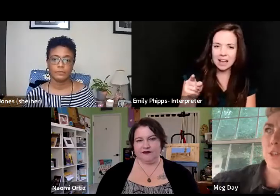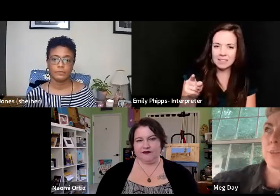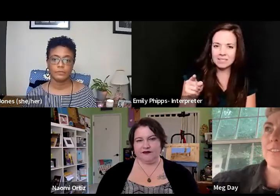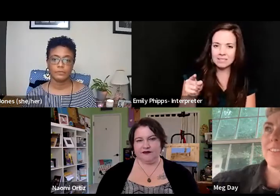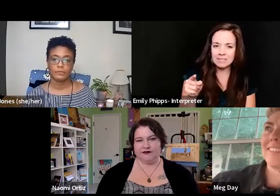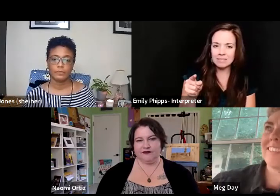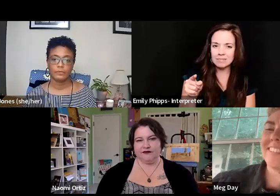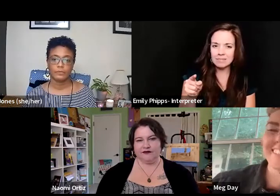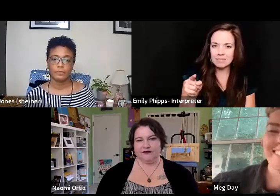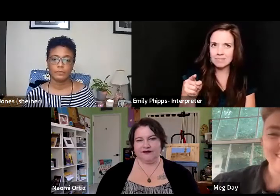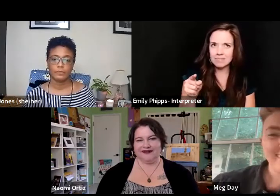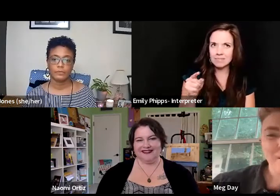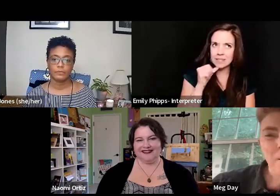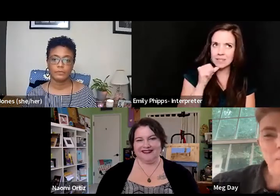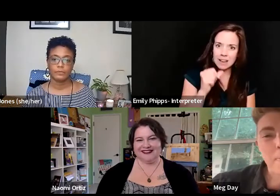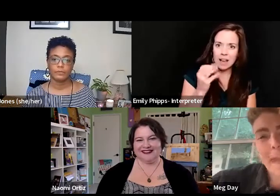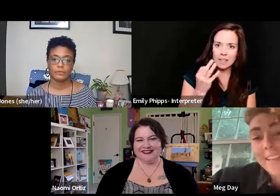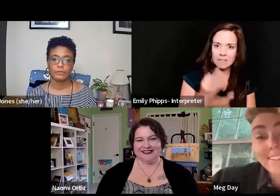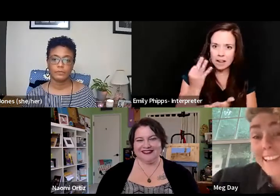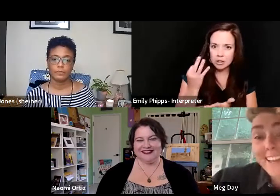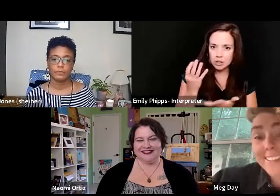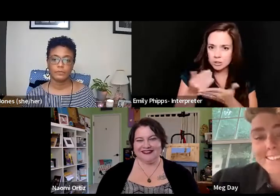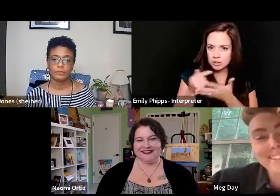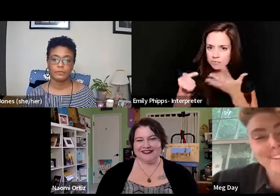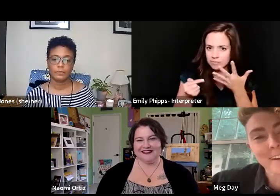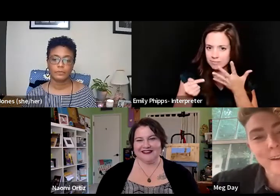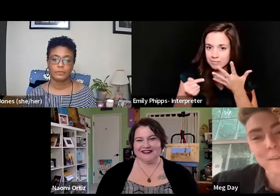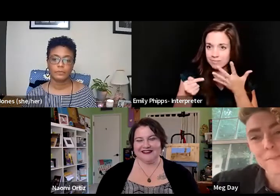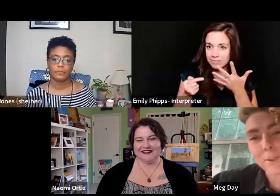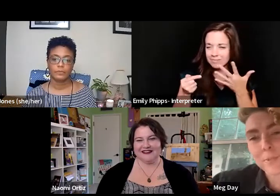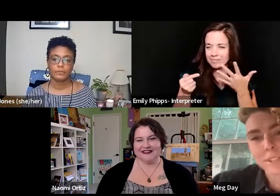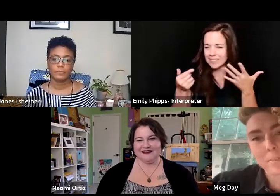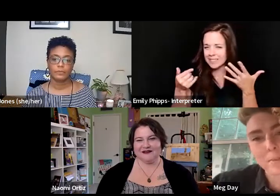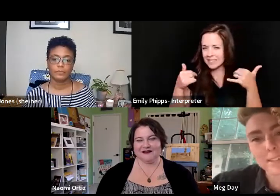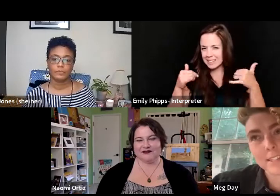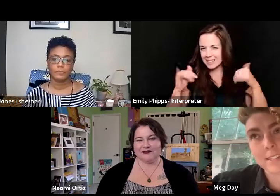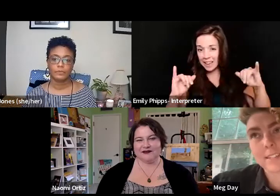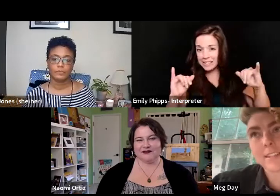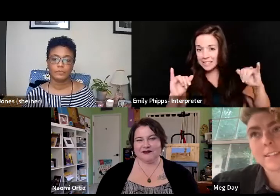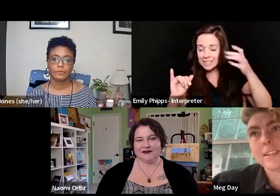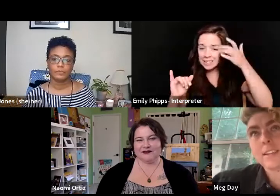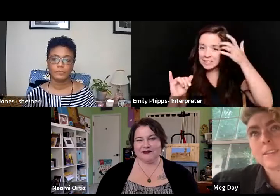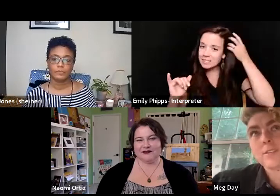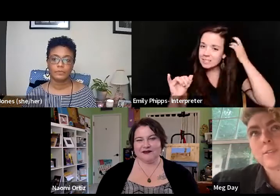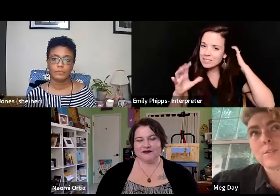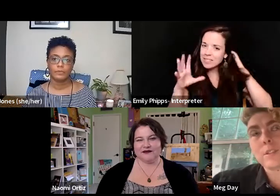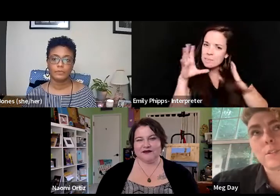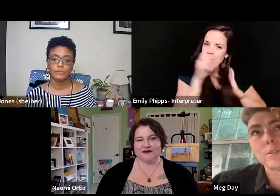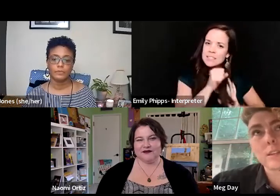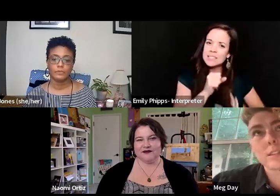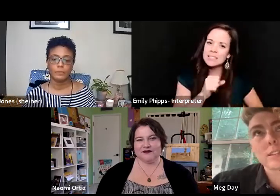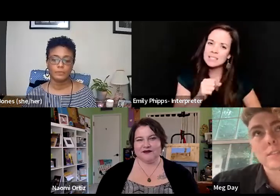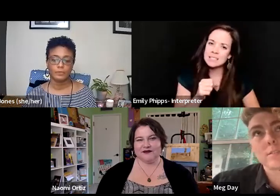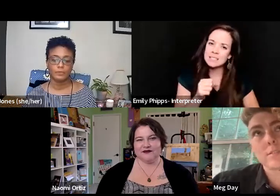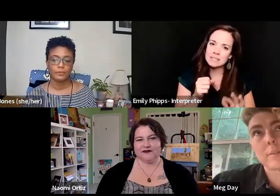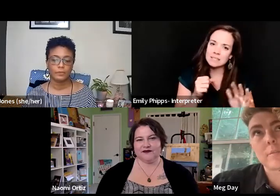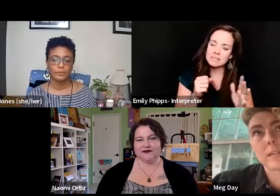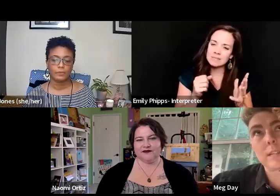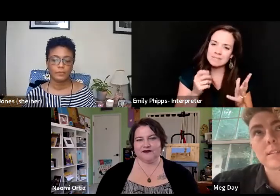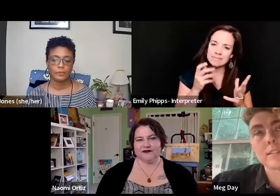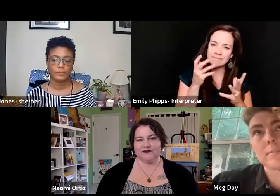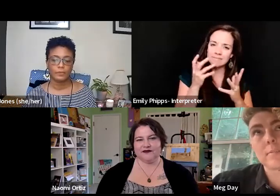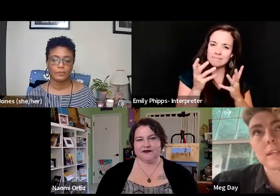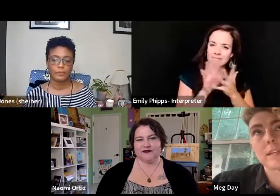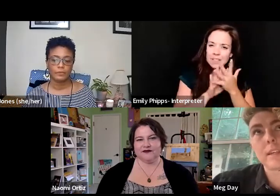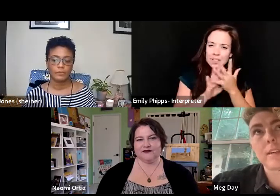factual, and yet, um, it really misses sort of the nuances of what it